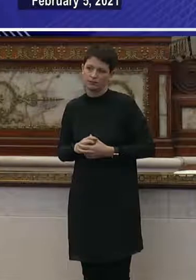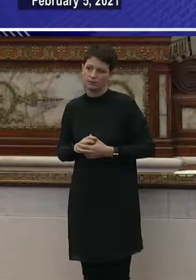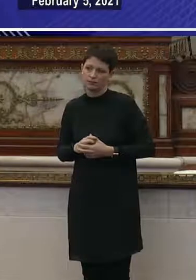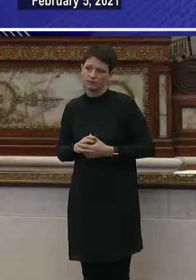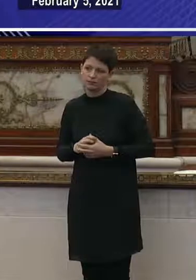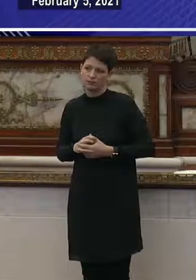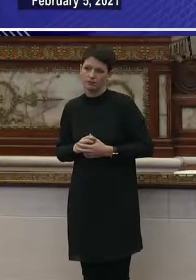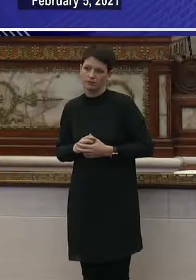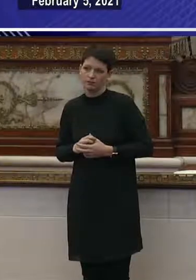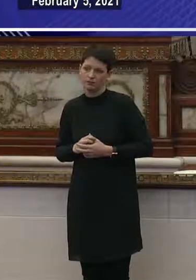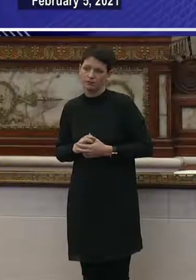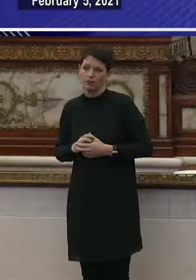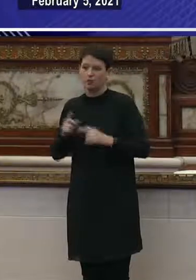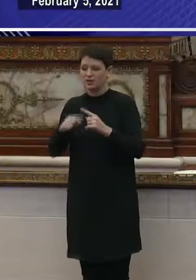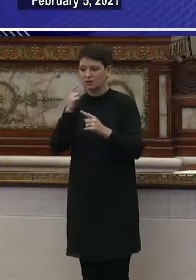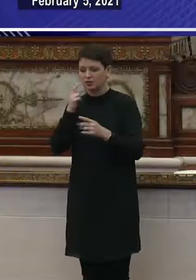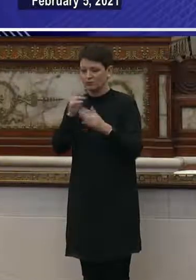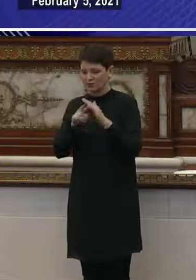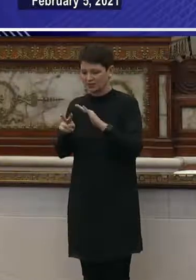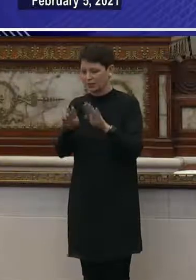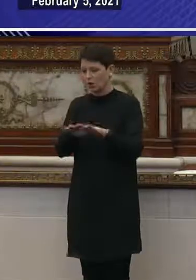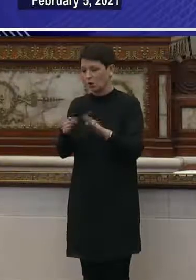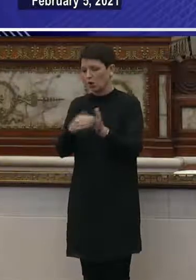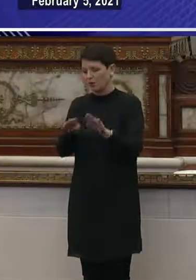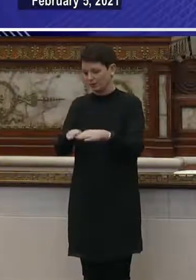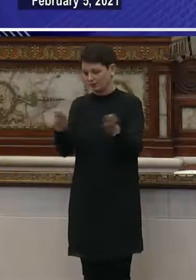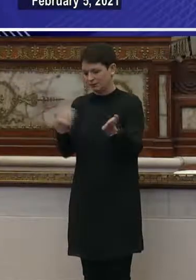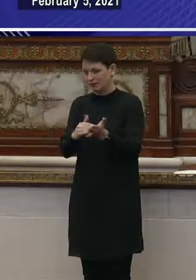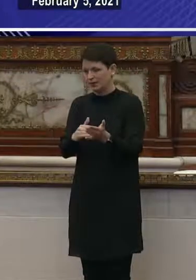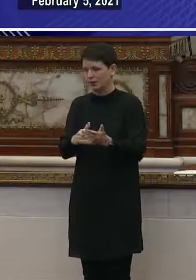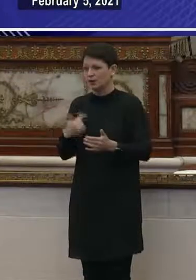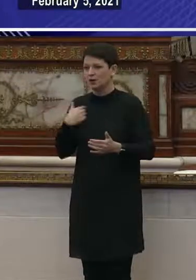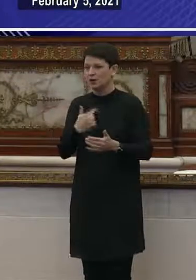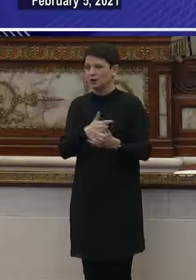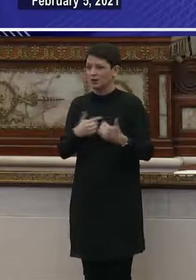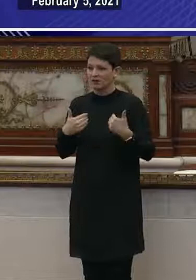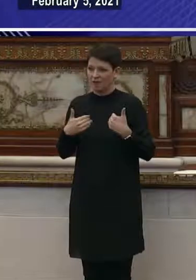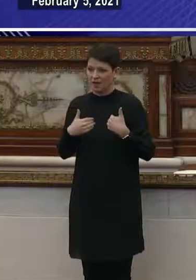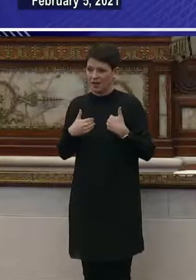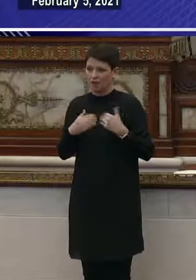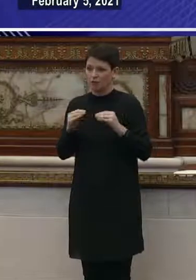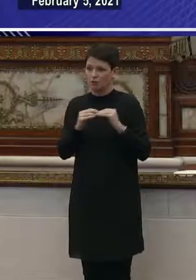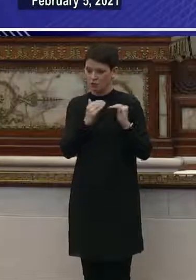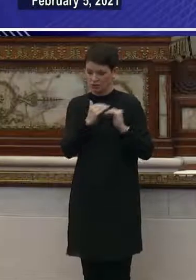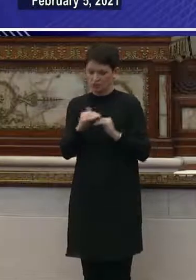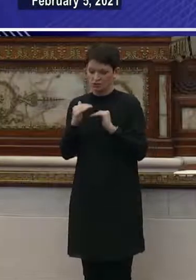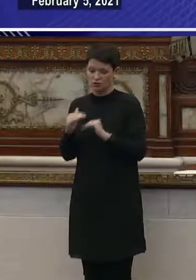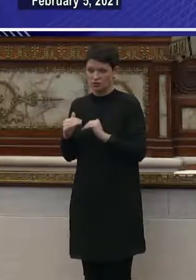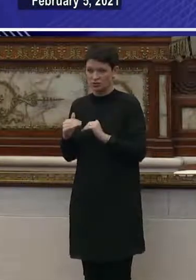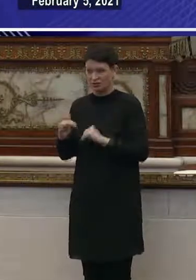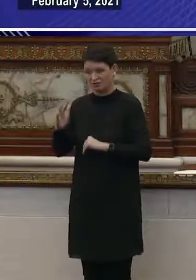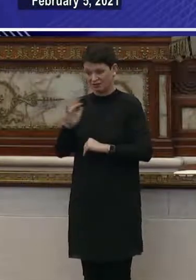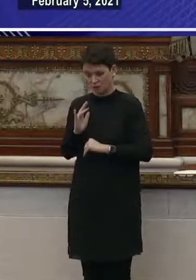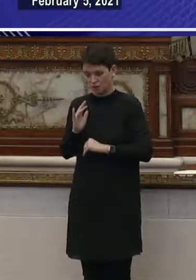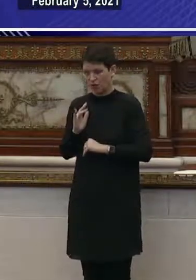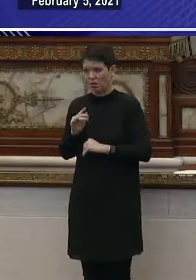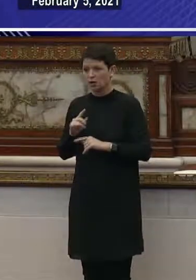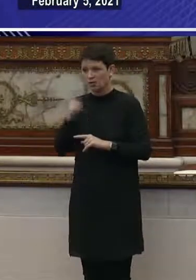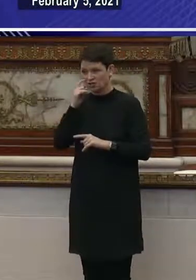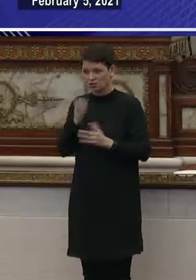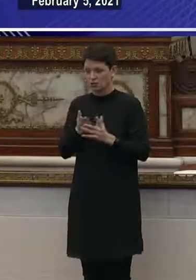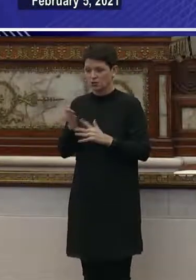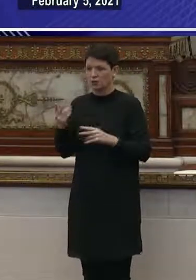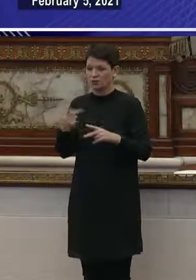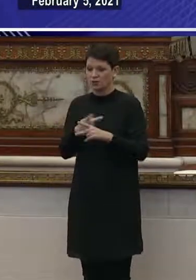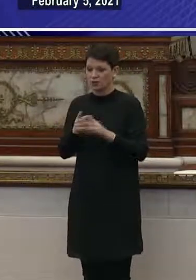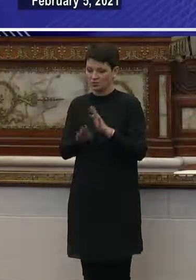further steps in reopening. Yeah. So we have had much tighter restrictions than we have right now. As you know, we just went through the